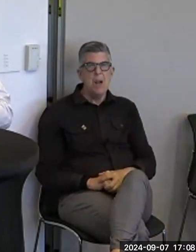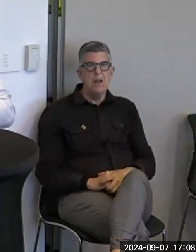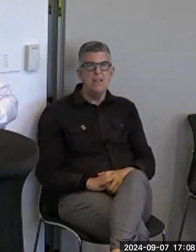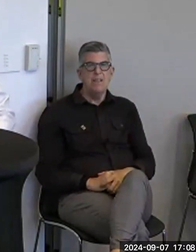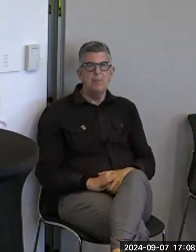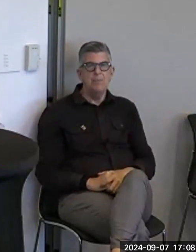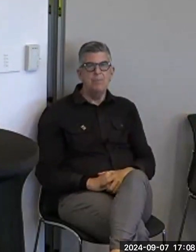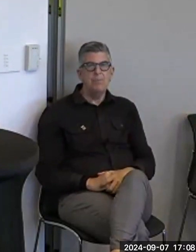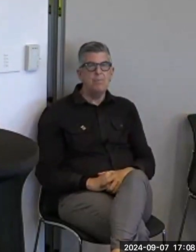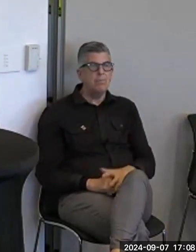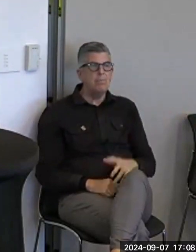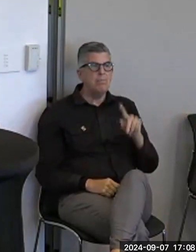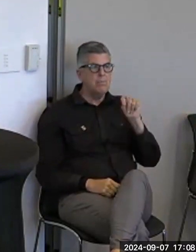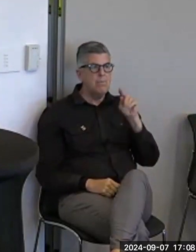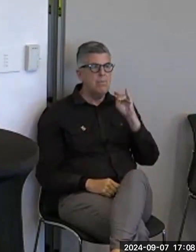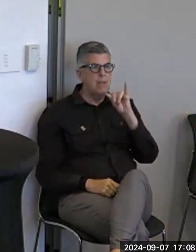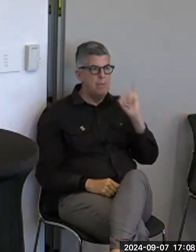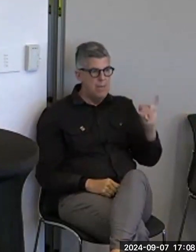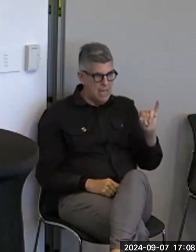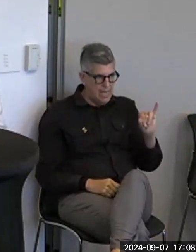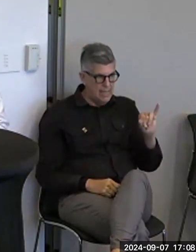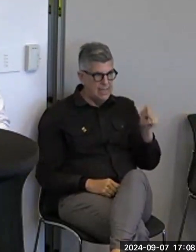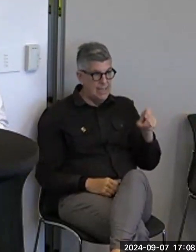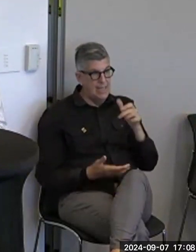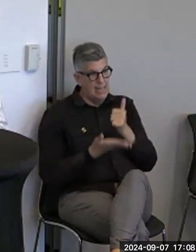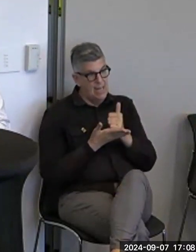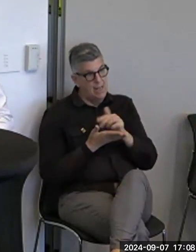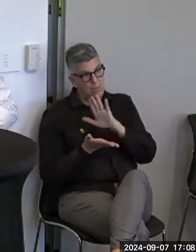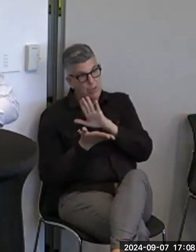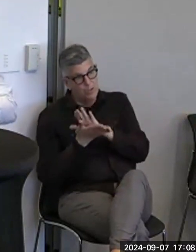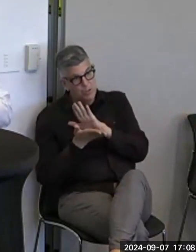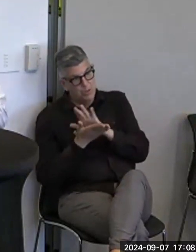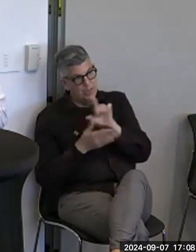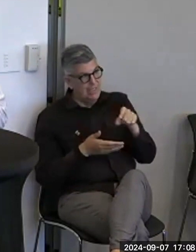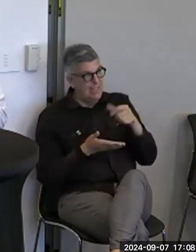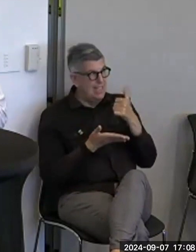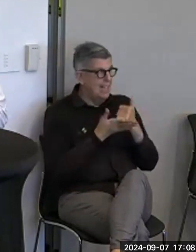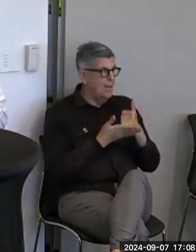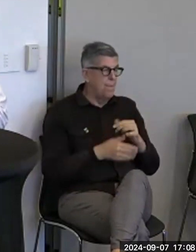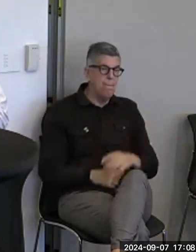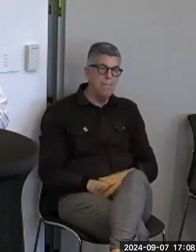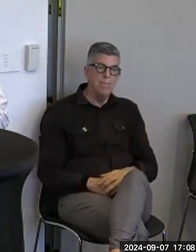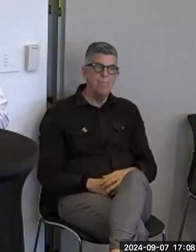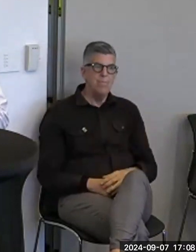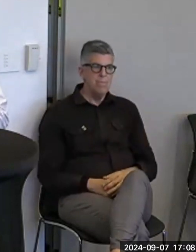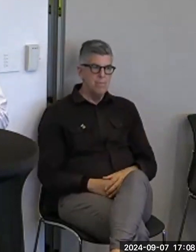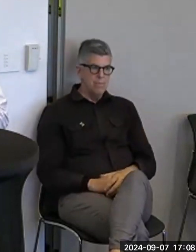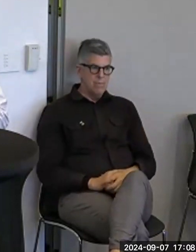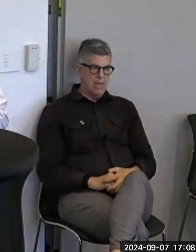But TVIs need help. Schools need help. So yeah, that's what. Yeah. Other questions?